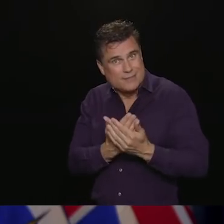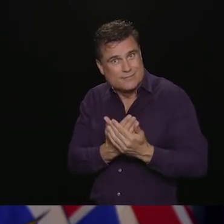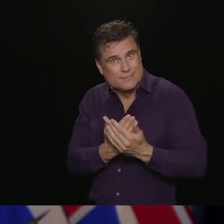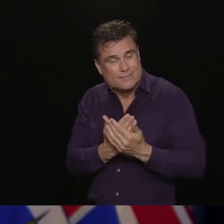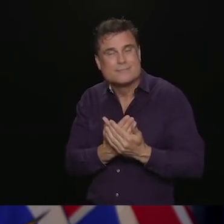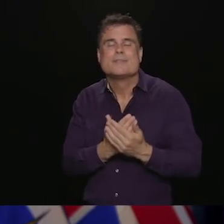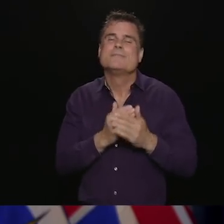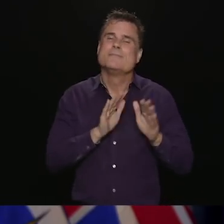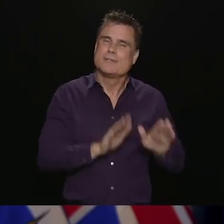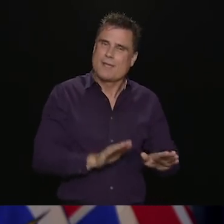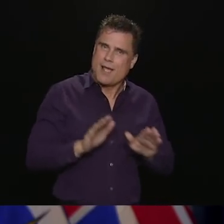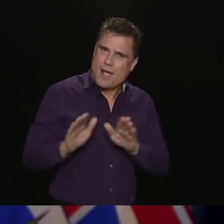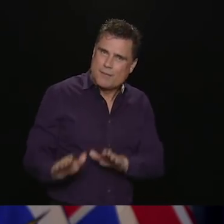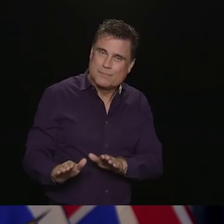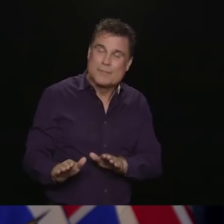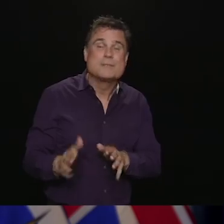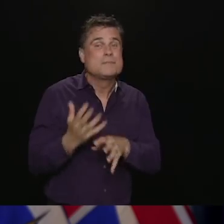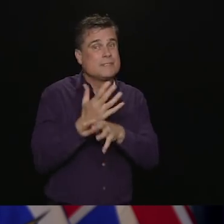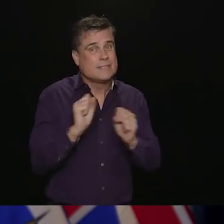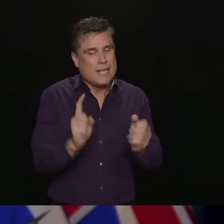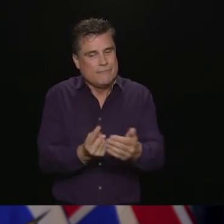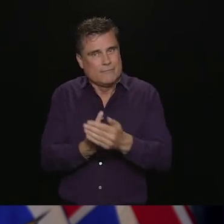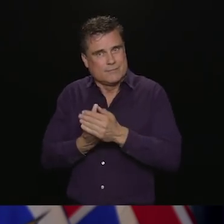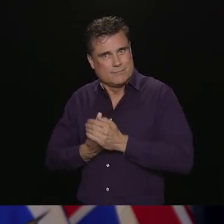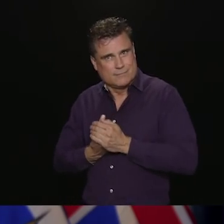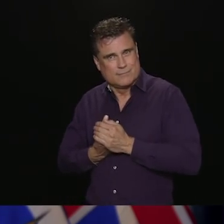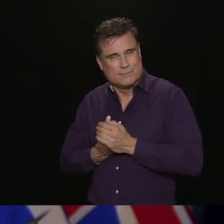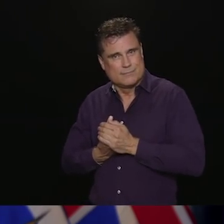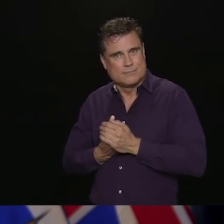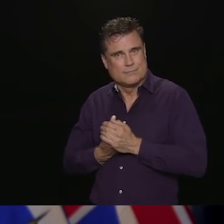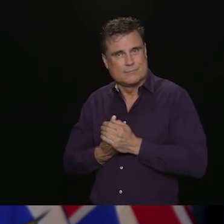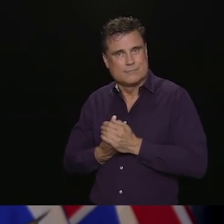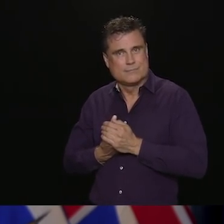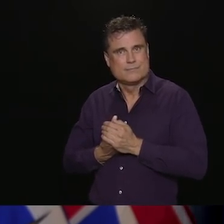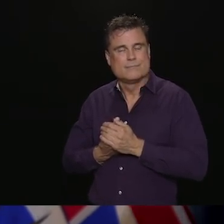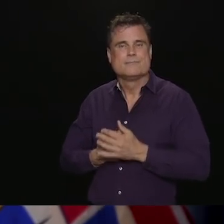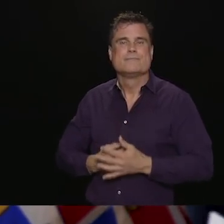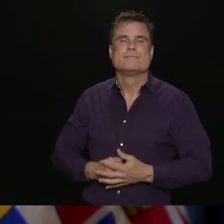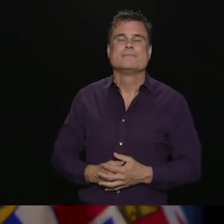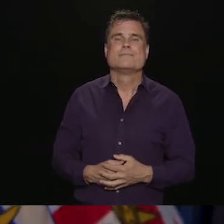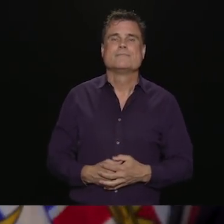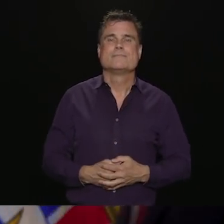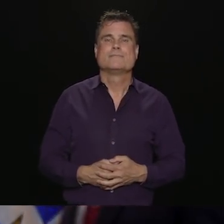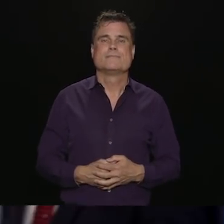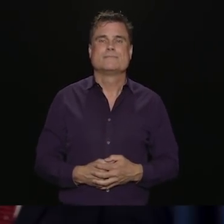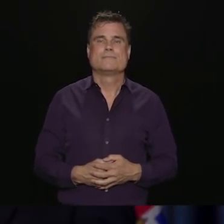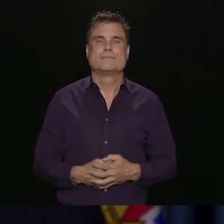and to be safe.